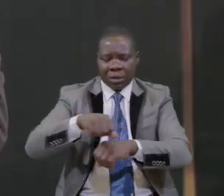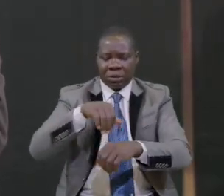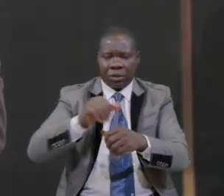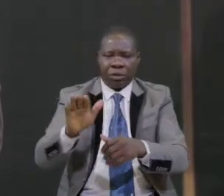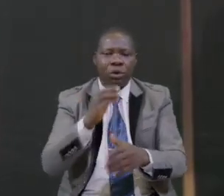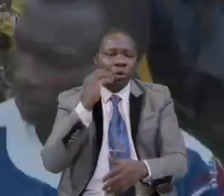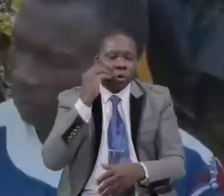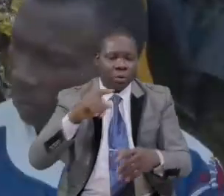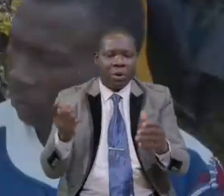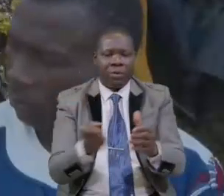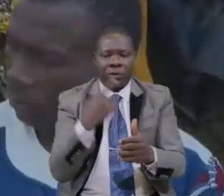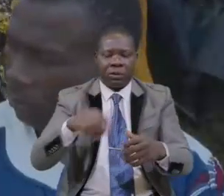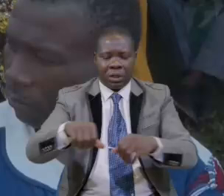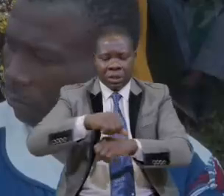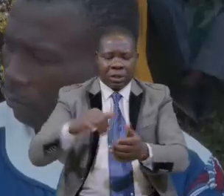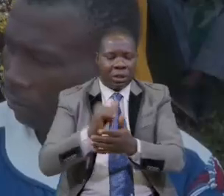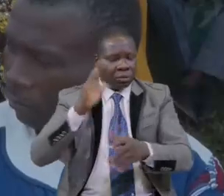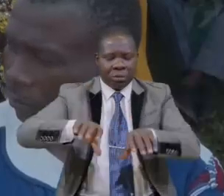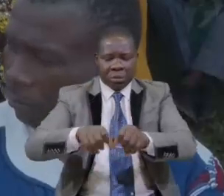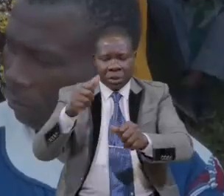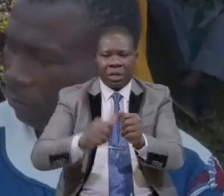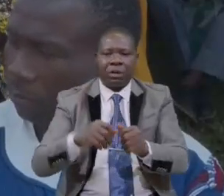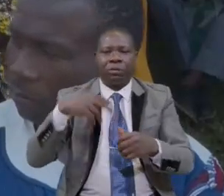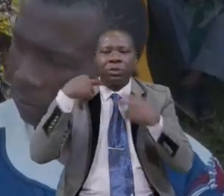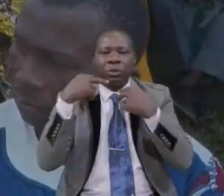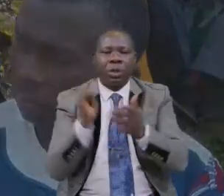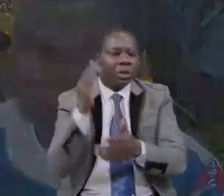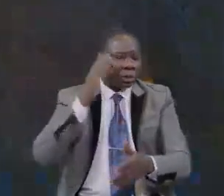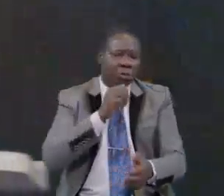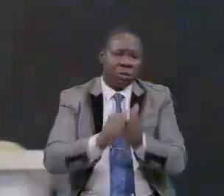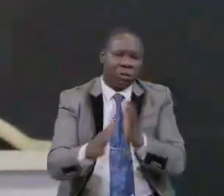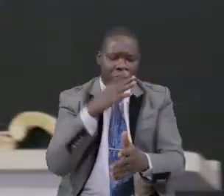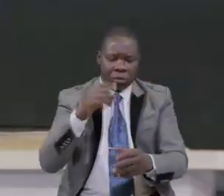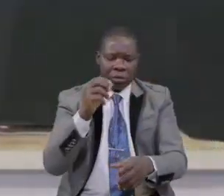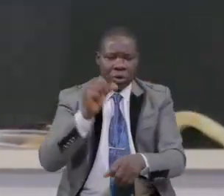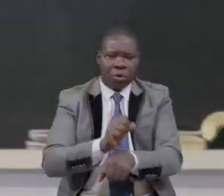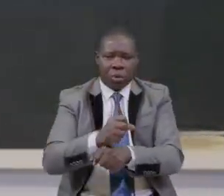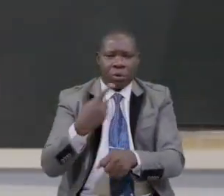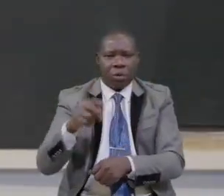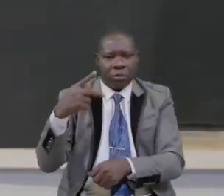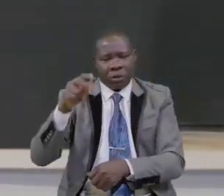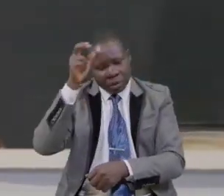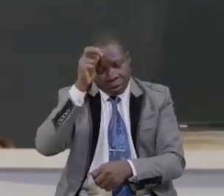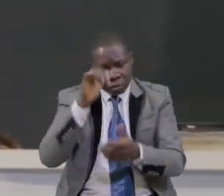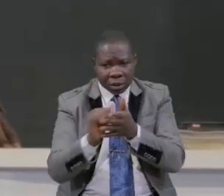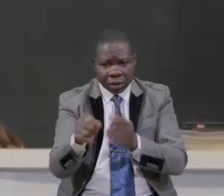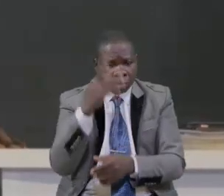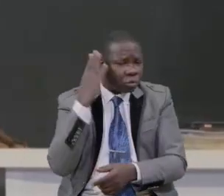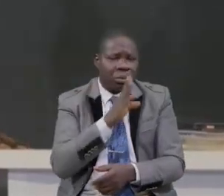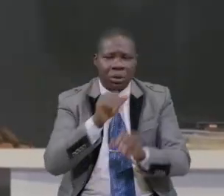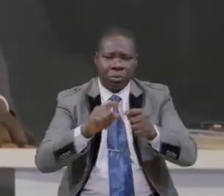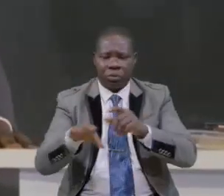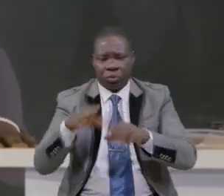every yoke, that will destroy the works of the devil, that you'll be able to know, thank God, a change